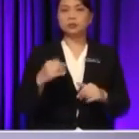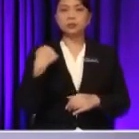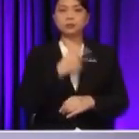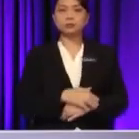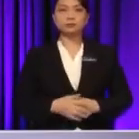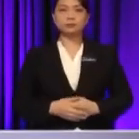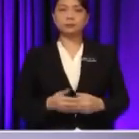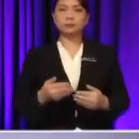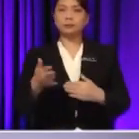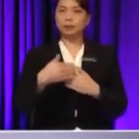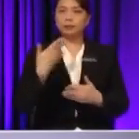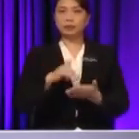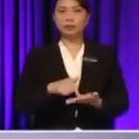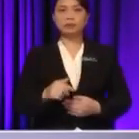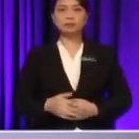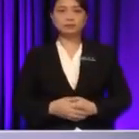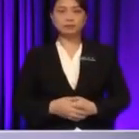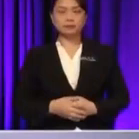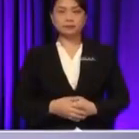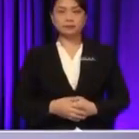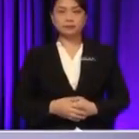on DidikTV KPM.